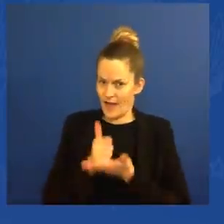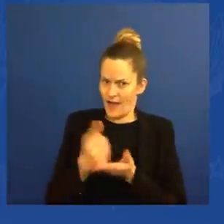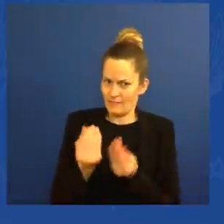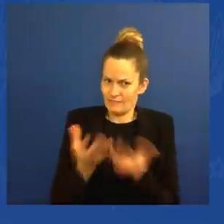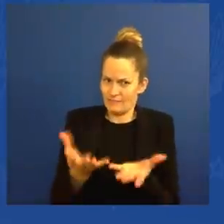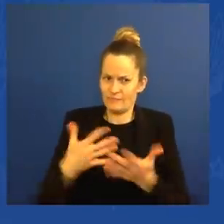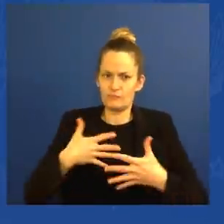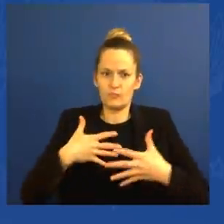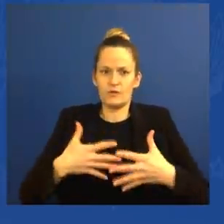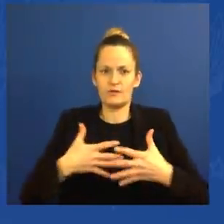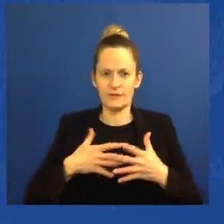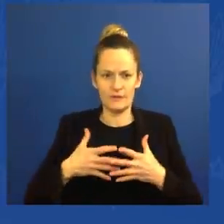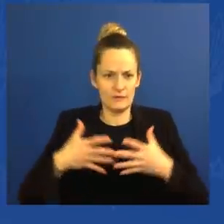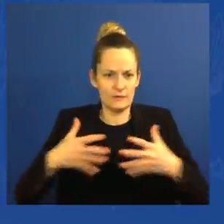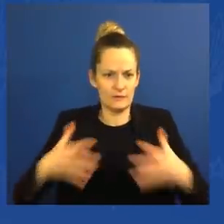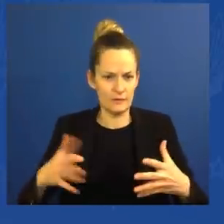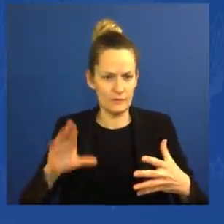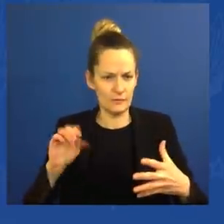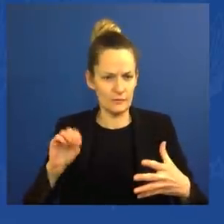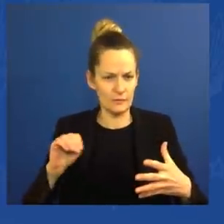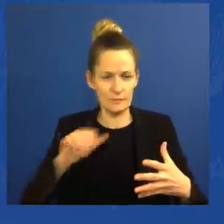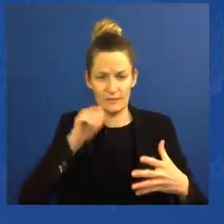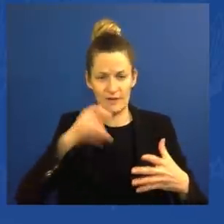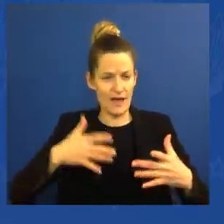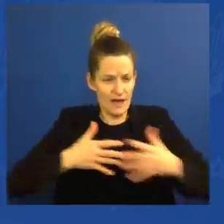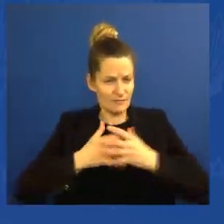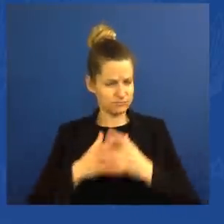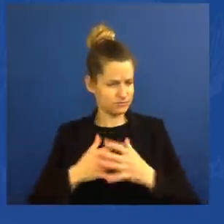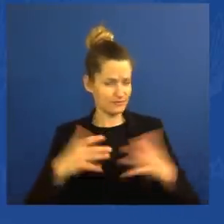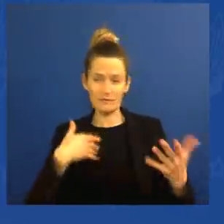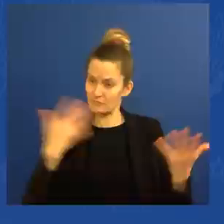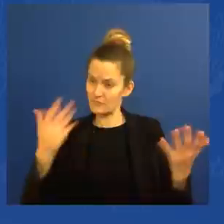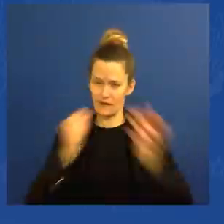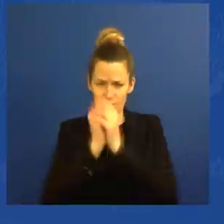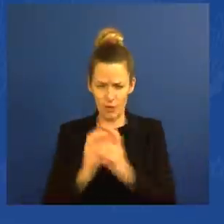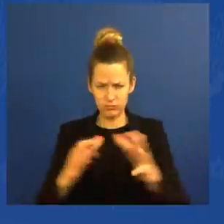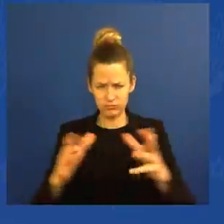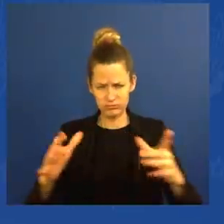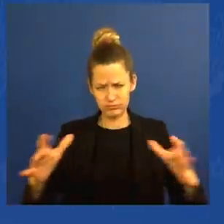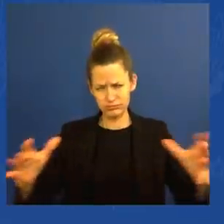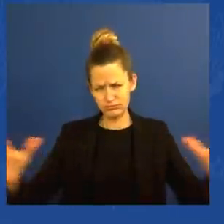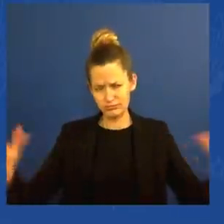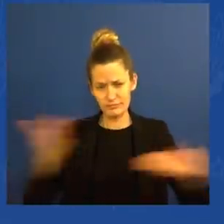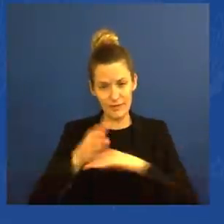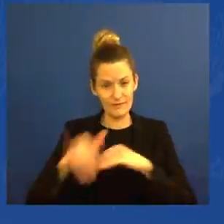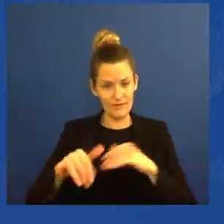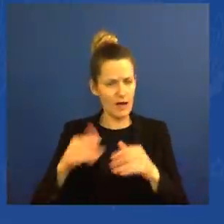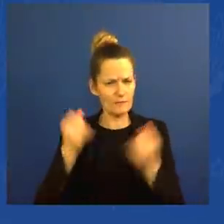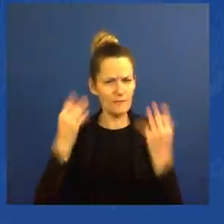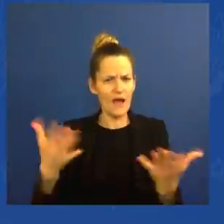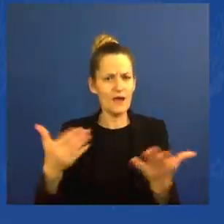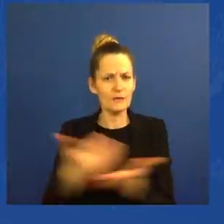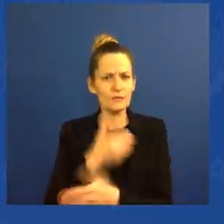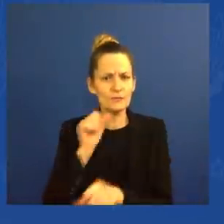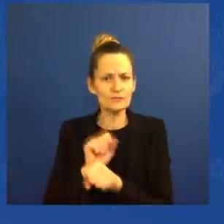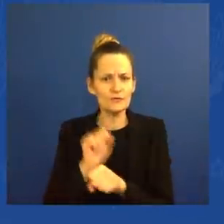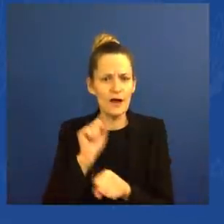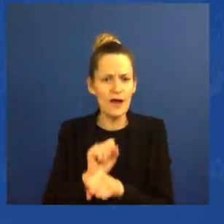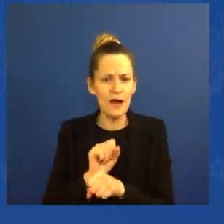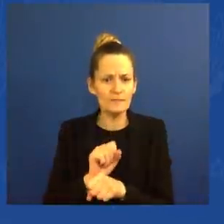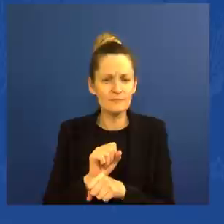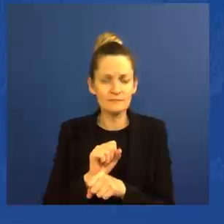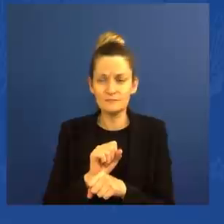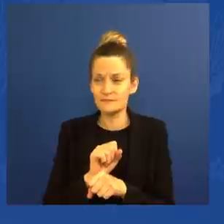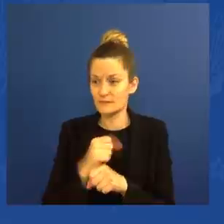More jobs created in 1 year than ever before in American history. And hadn't stopped. We're now well over 7